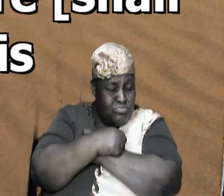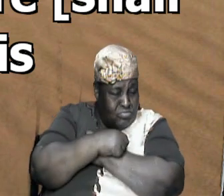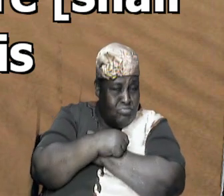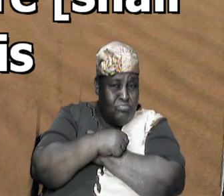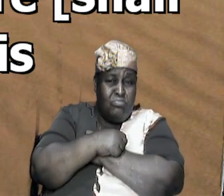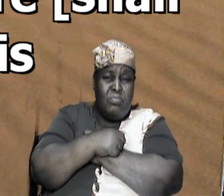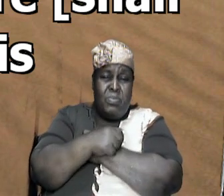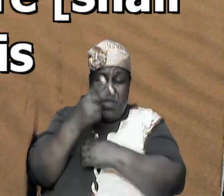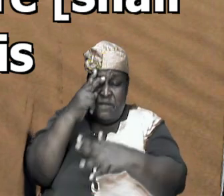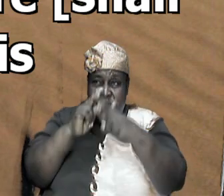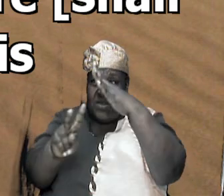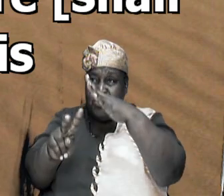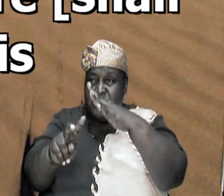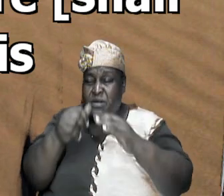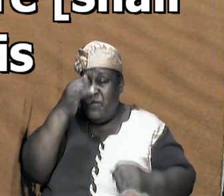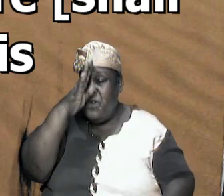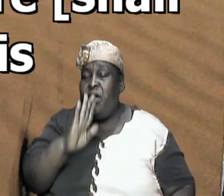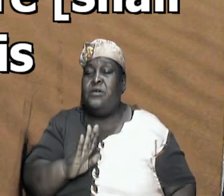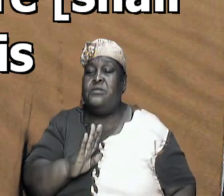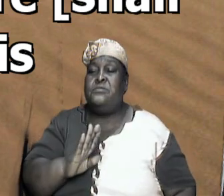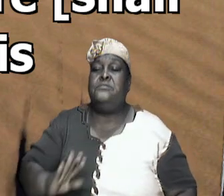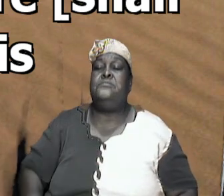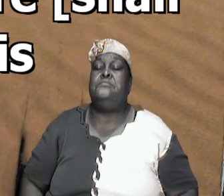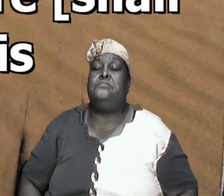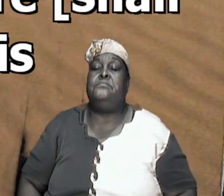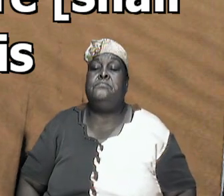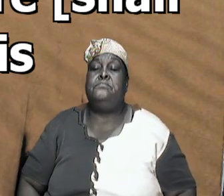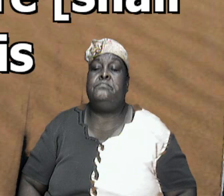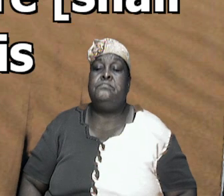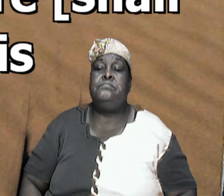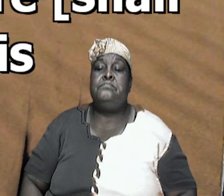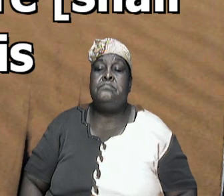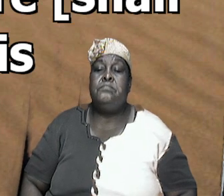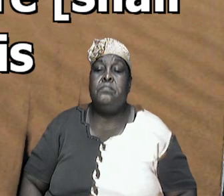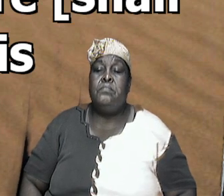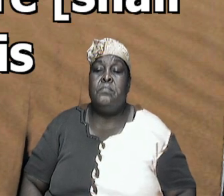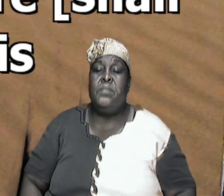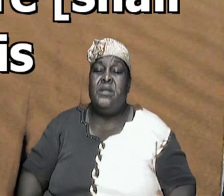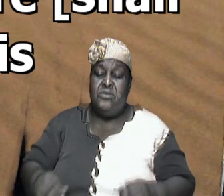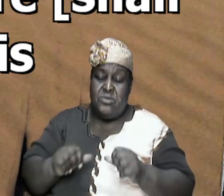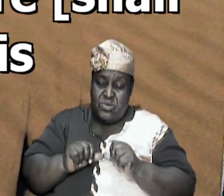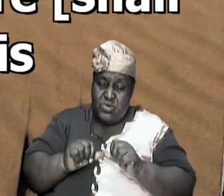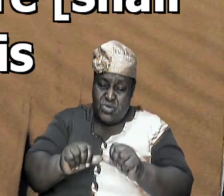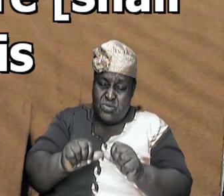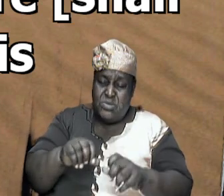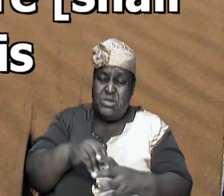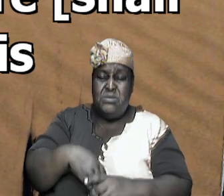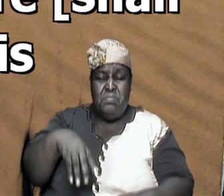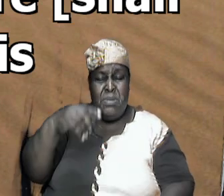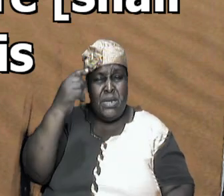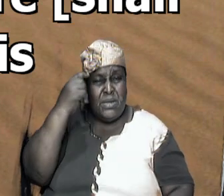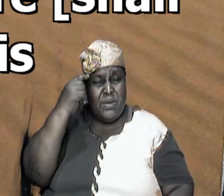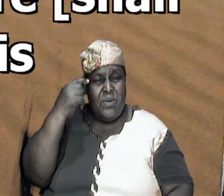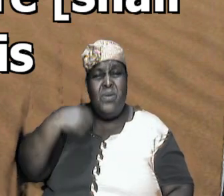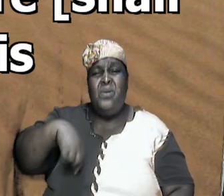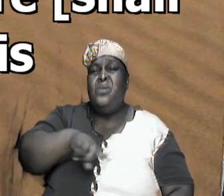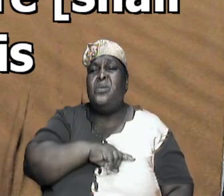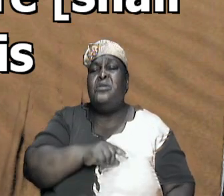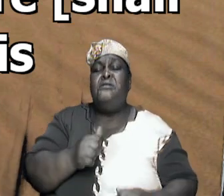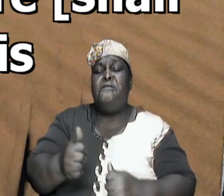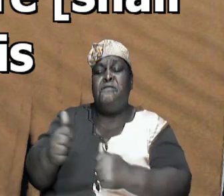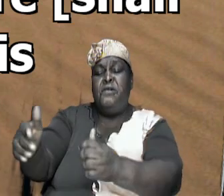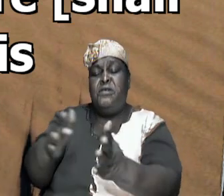mantra, you know, and determine in our minds that we are going to